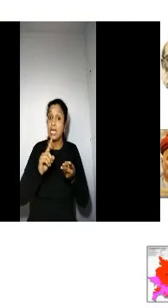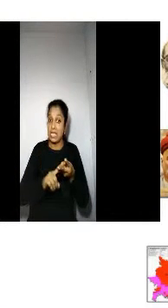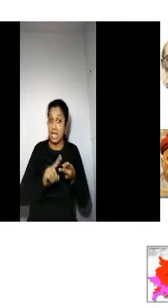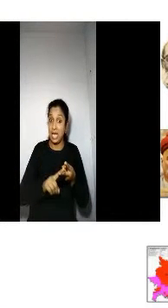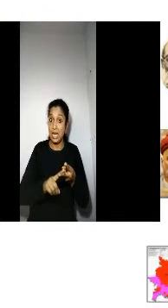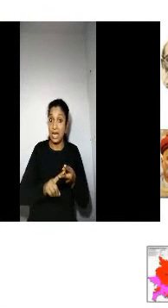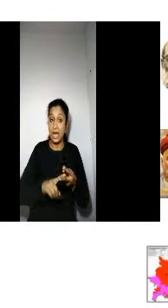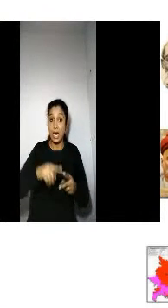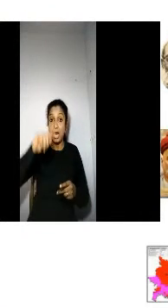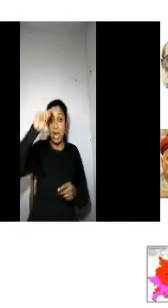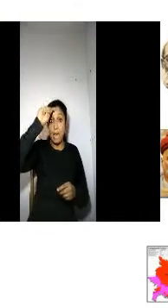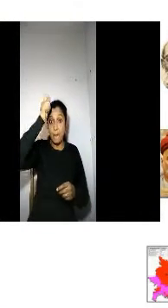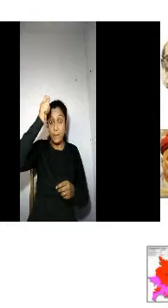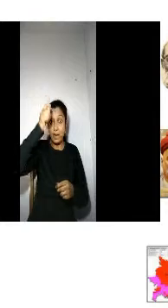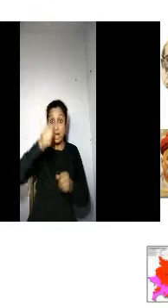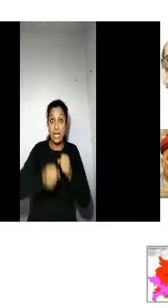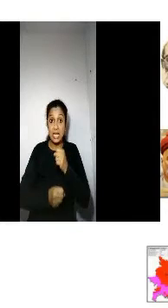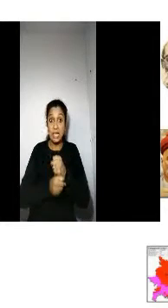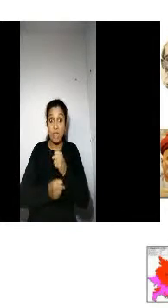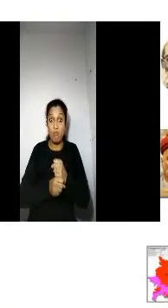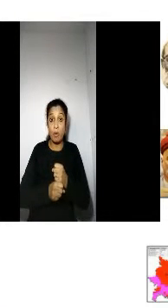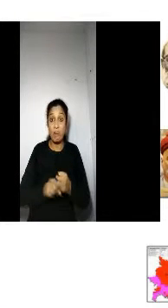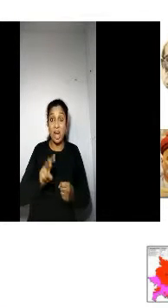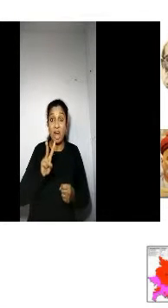Viceroy Lord Curzon